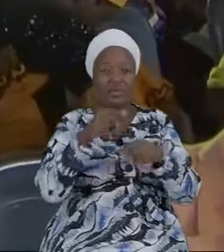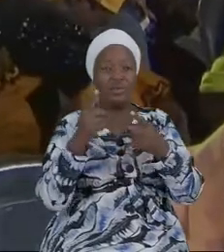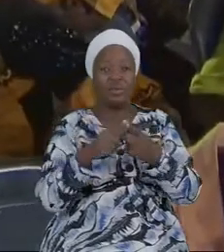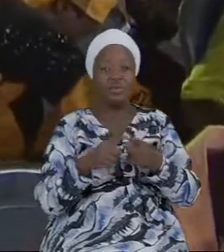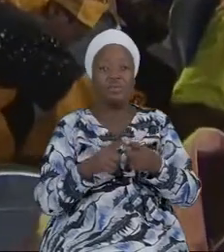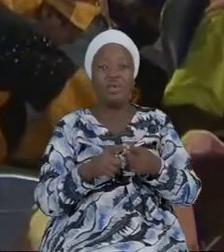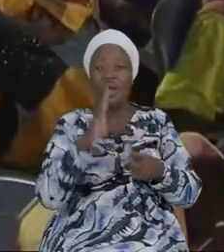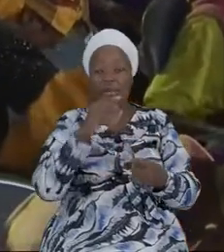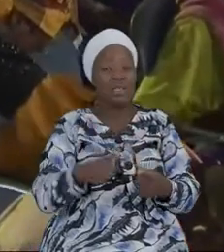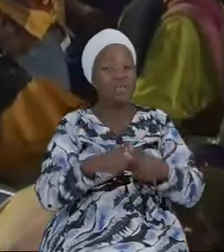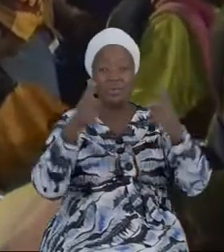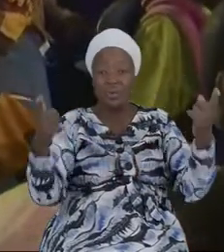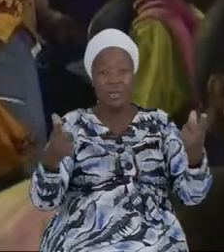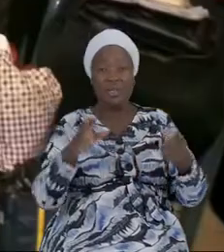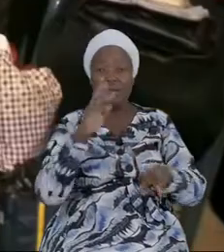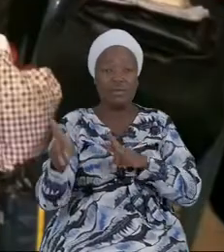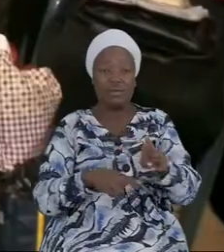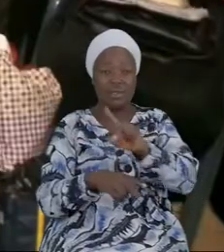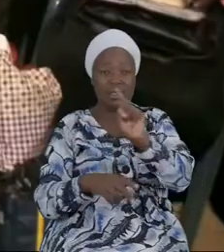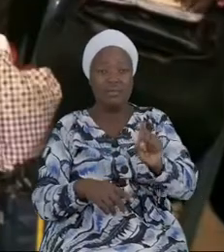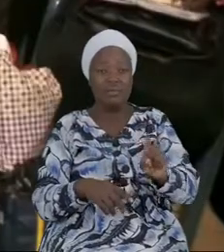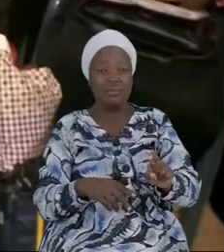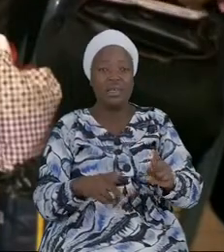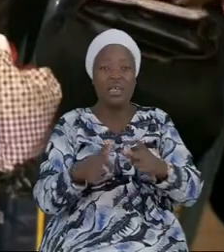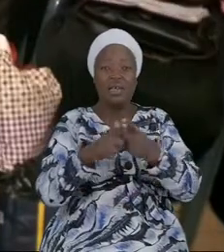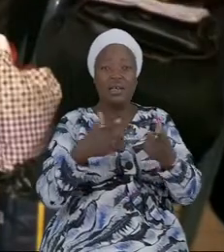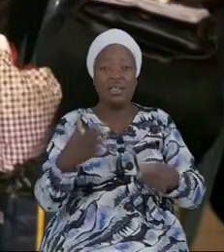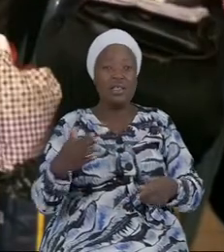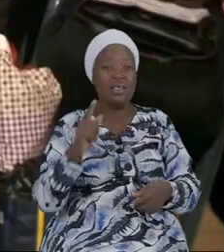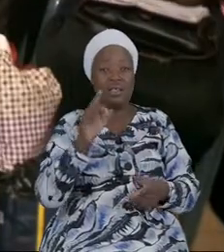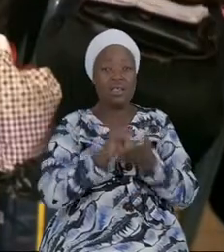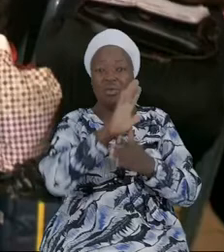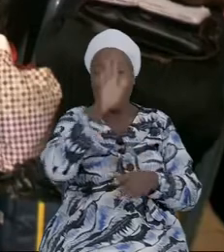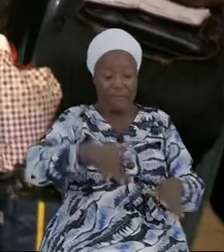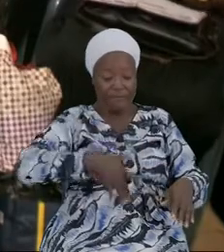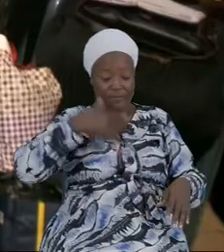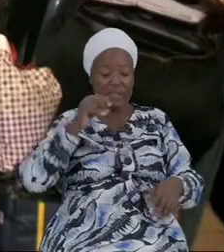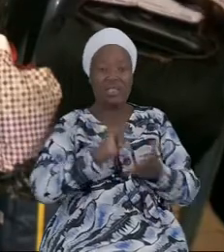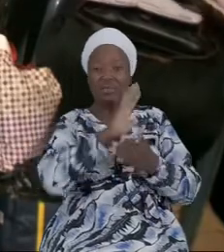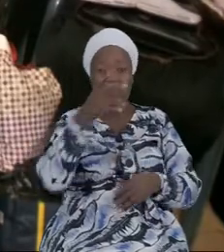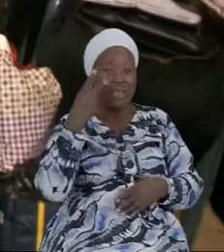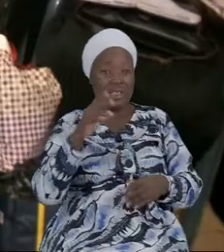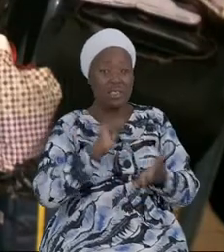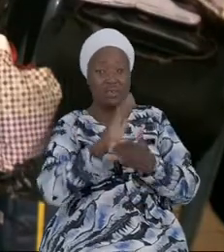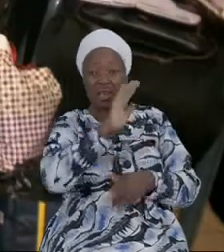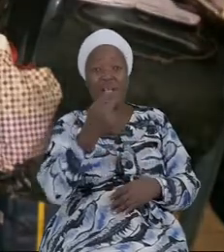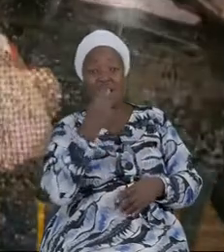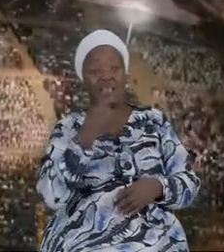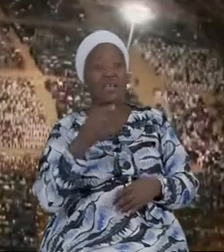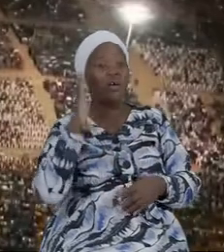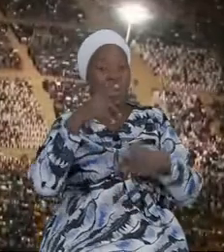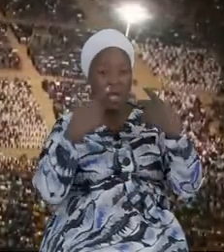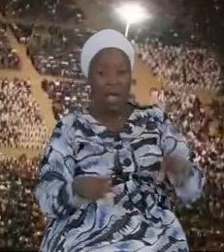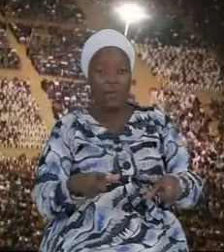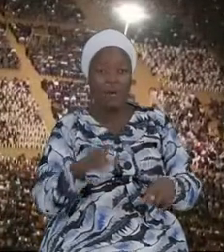be spectacular. Are you ready? Great things you've never felt, you've never seen, you've never tasted will